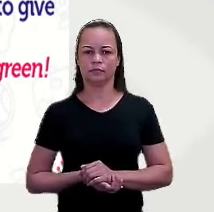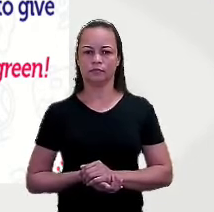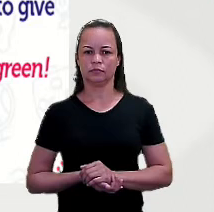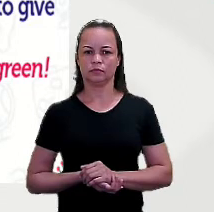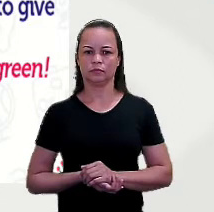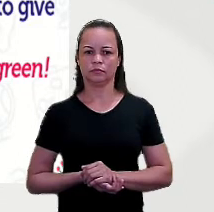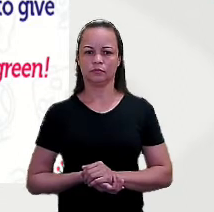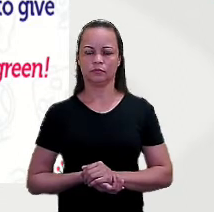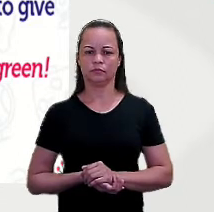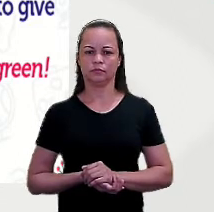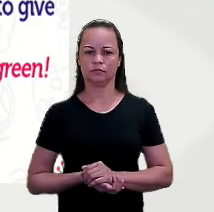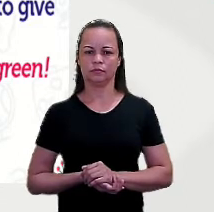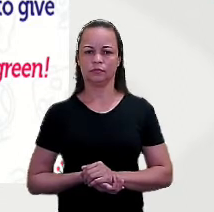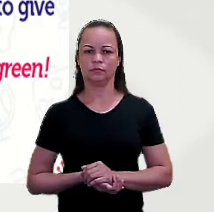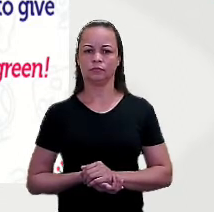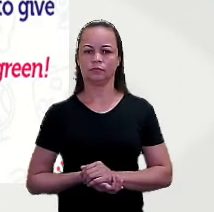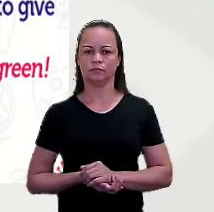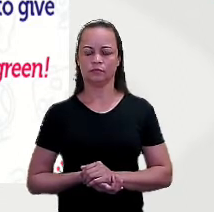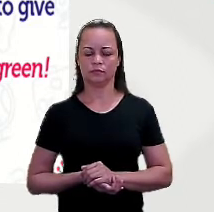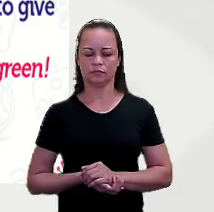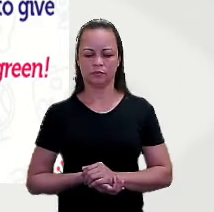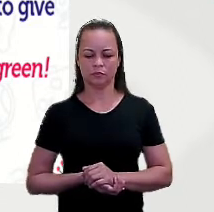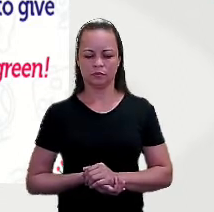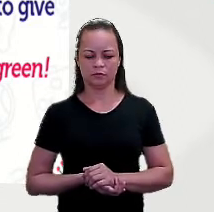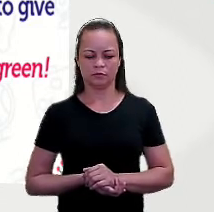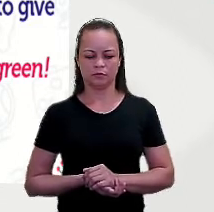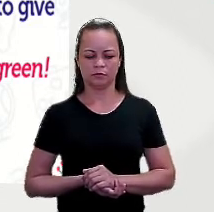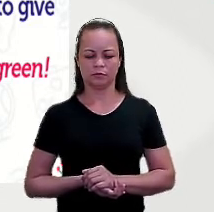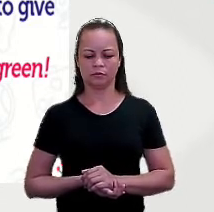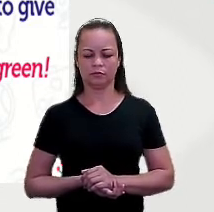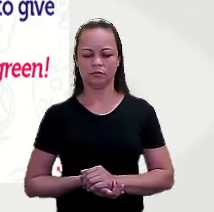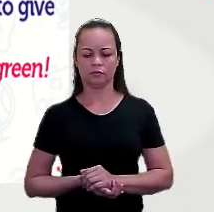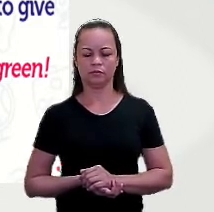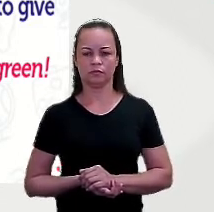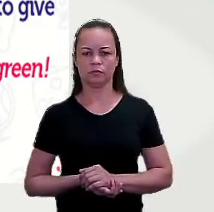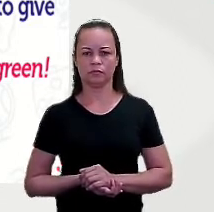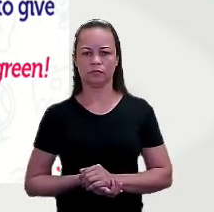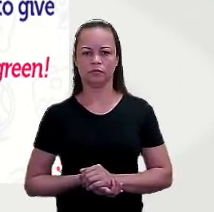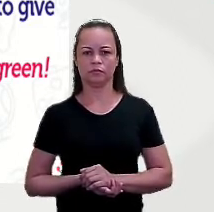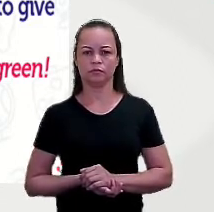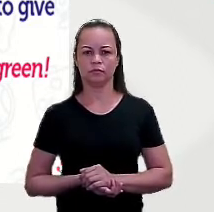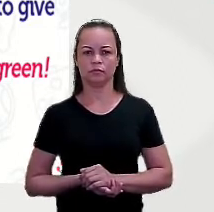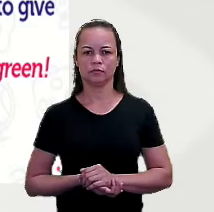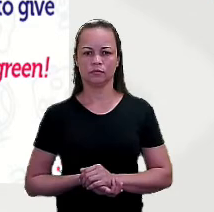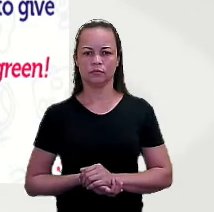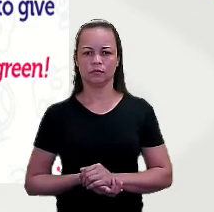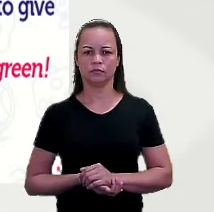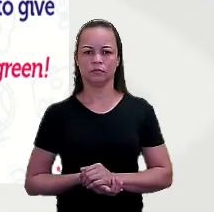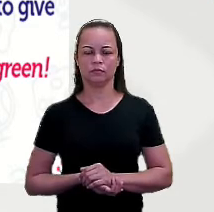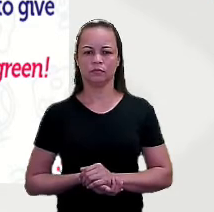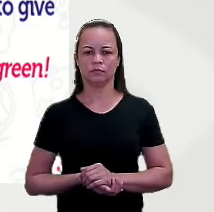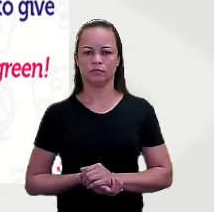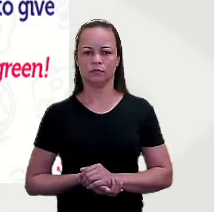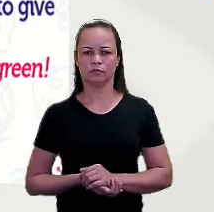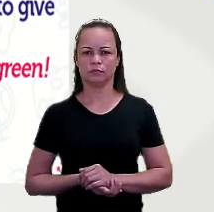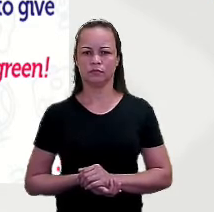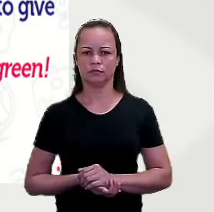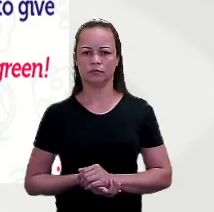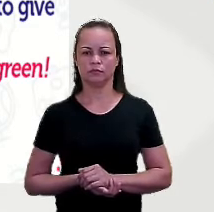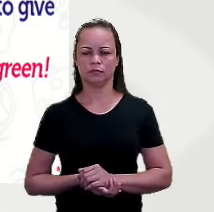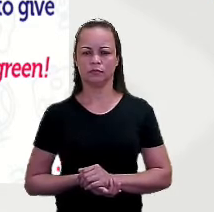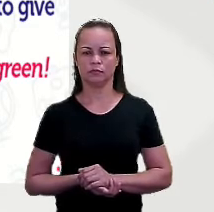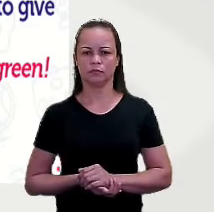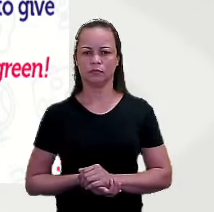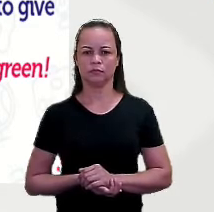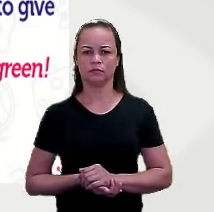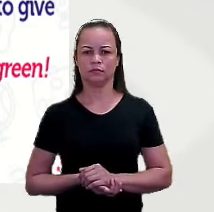Santa, remember. Is it a secret? On a specific day, everyone gets together to celebrate and give the present